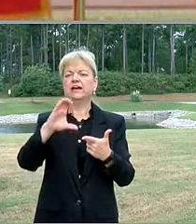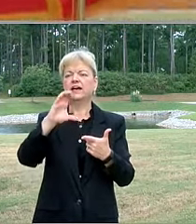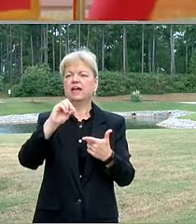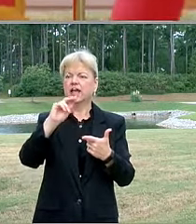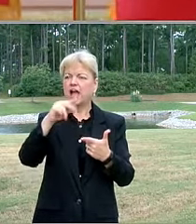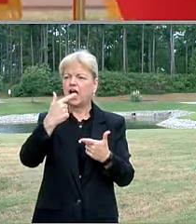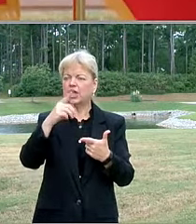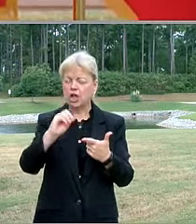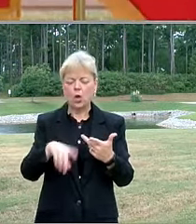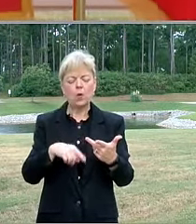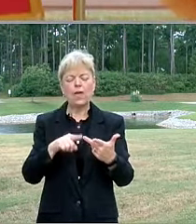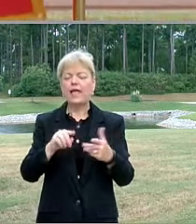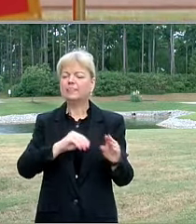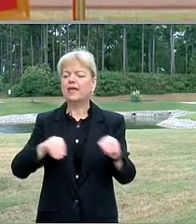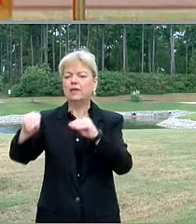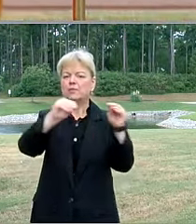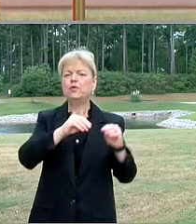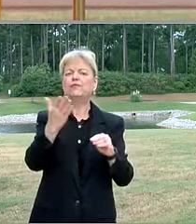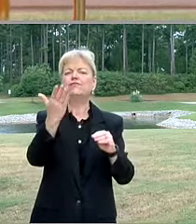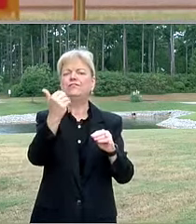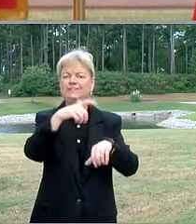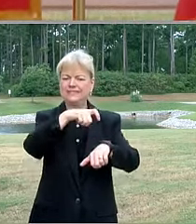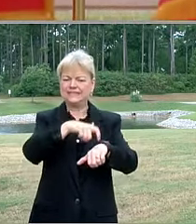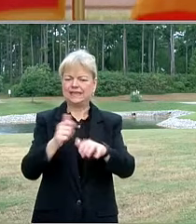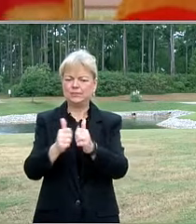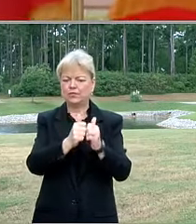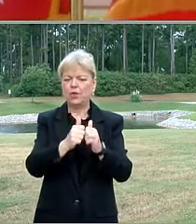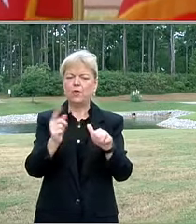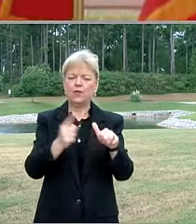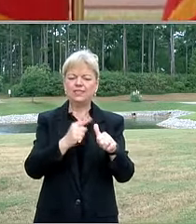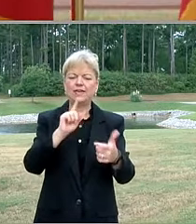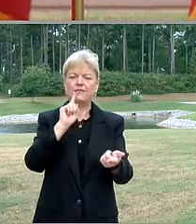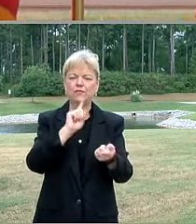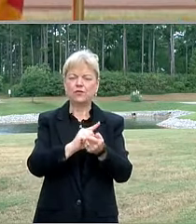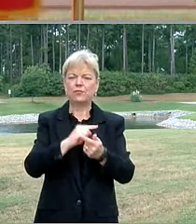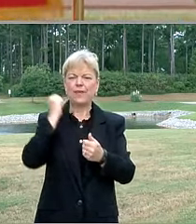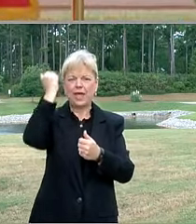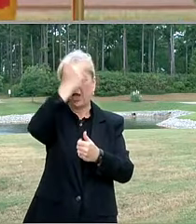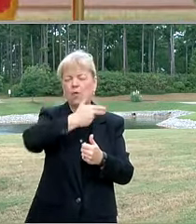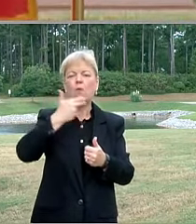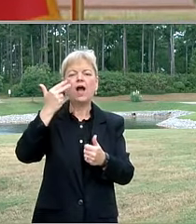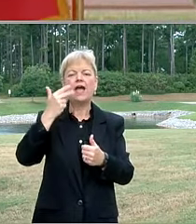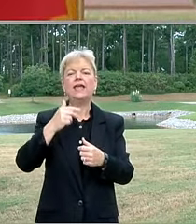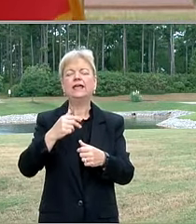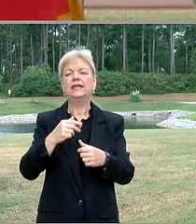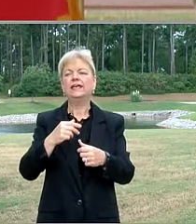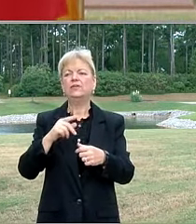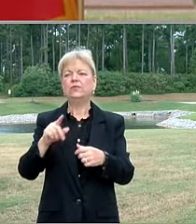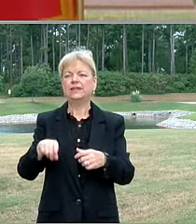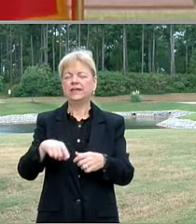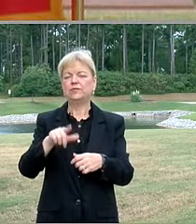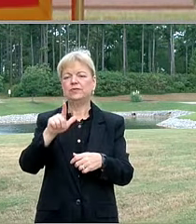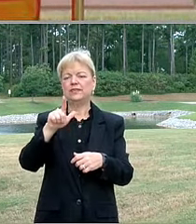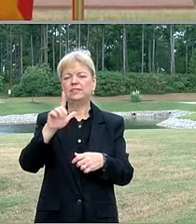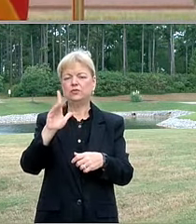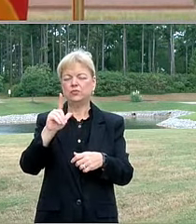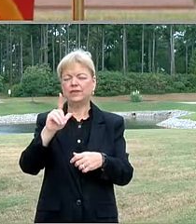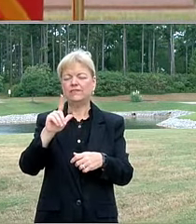moved 15 times together since they first met in Hawaii when Alan was the platoon leader in the 25th